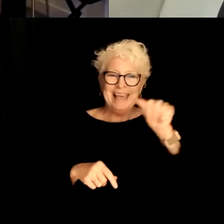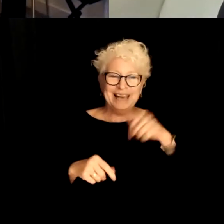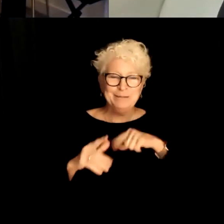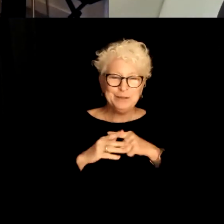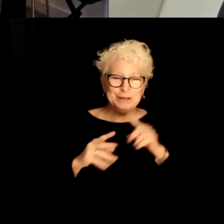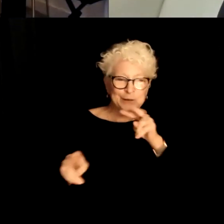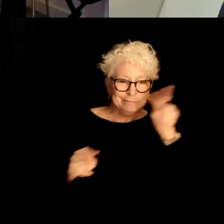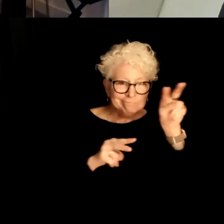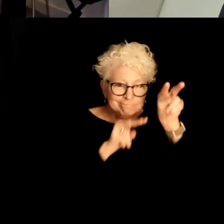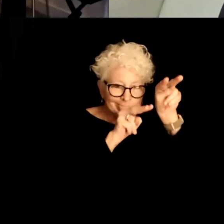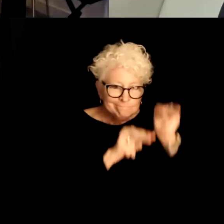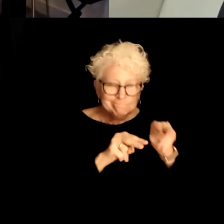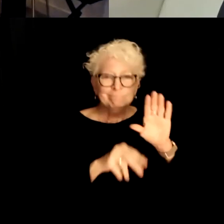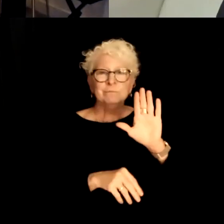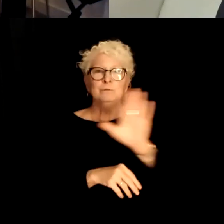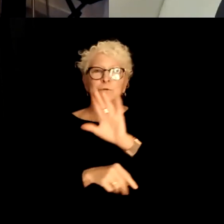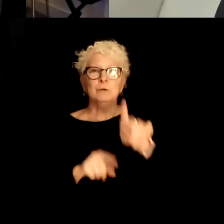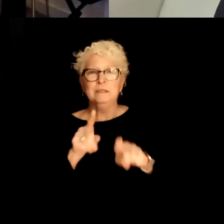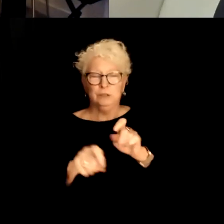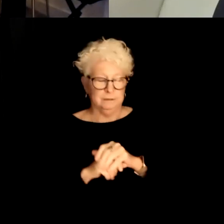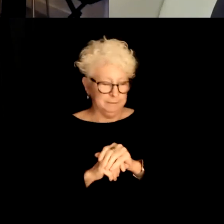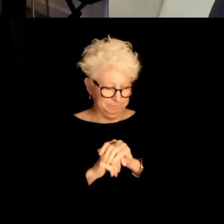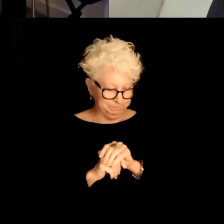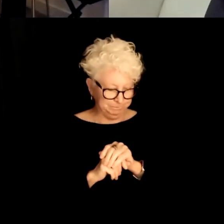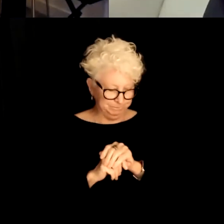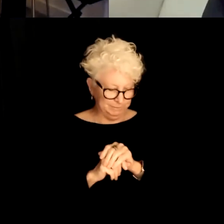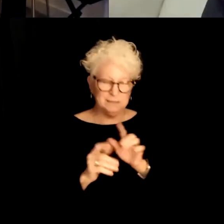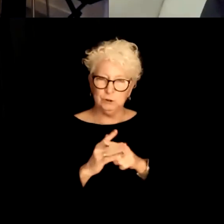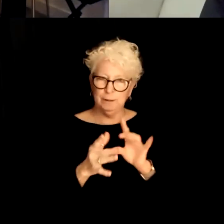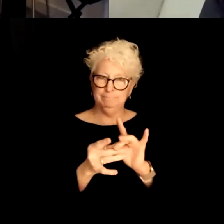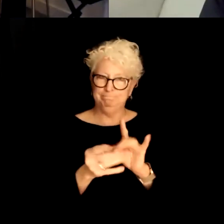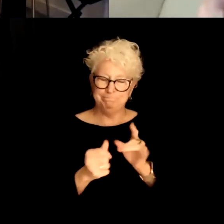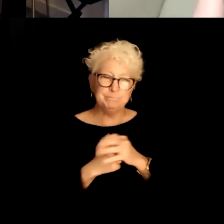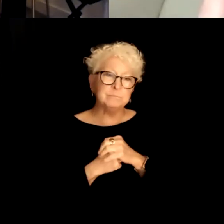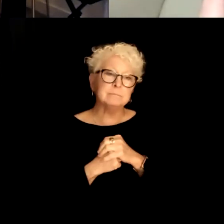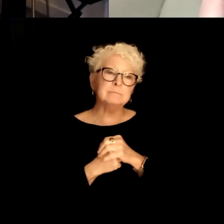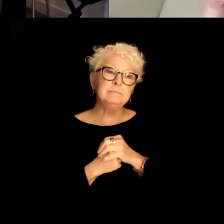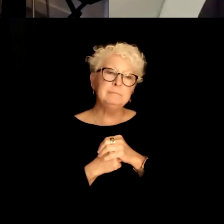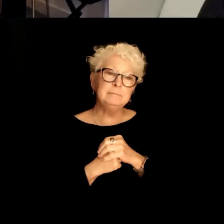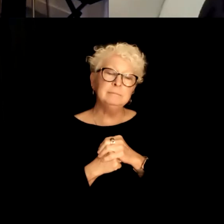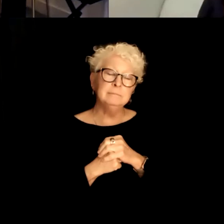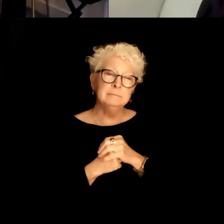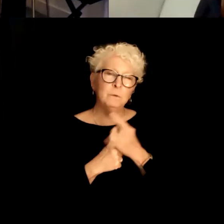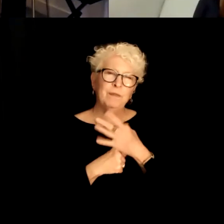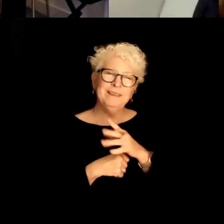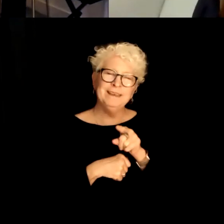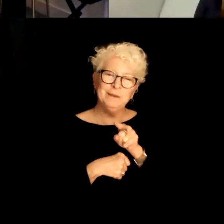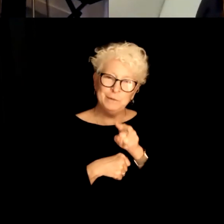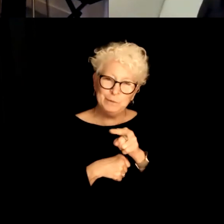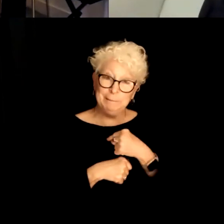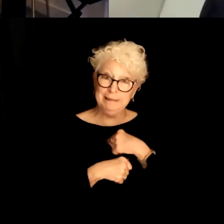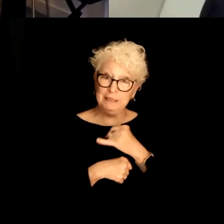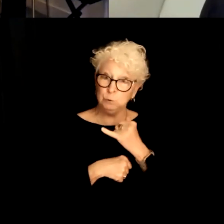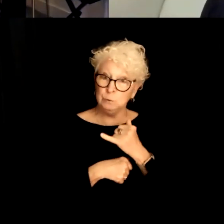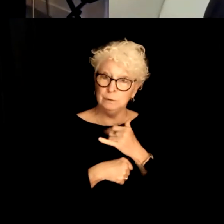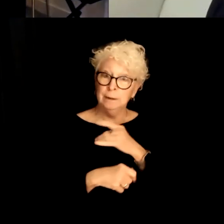conversation and before. And one of the things that I know you and I have actually been asked about quite a bit has